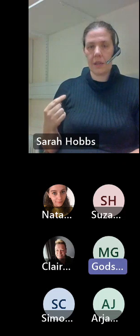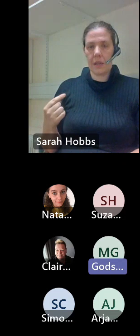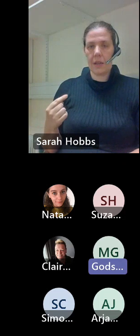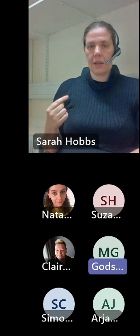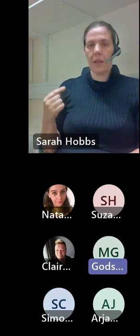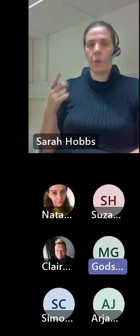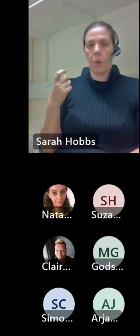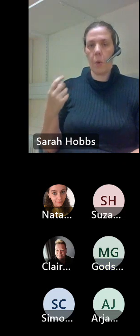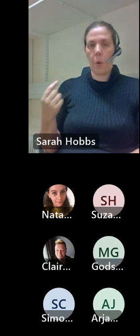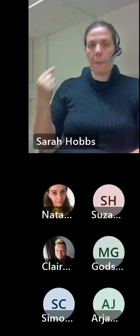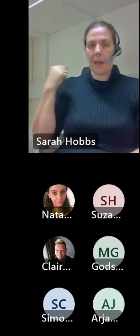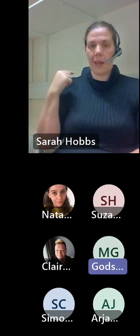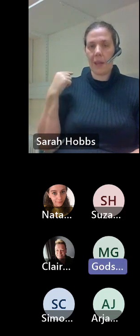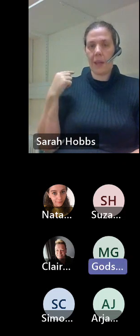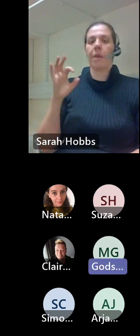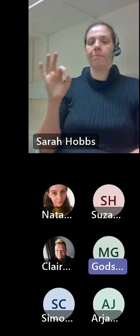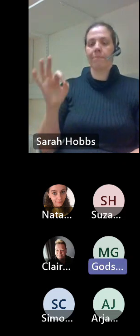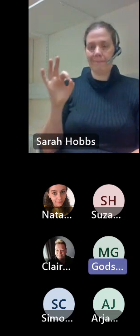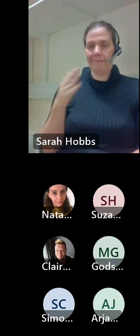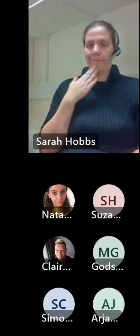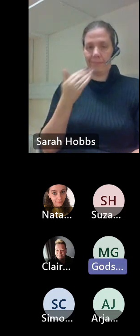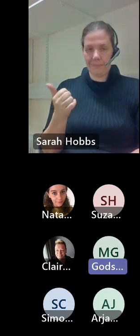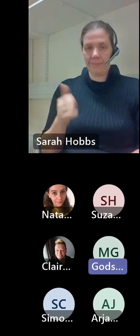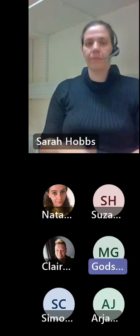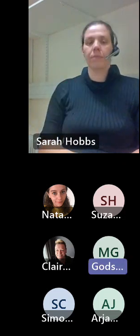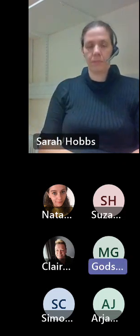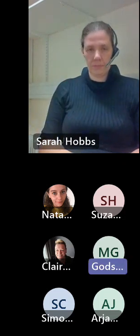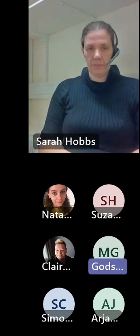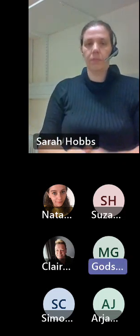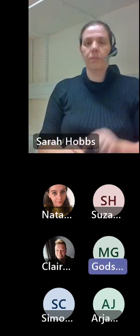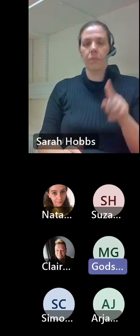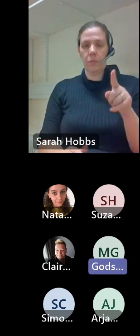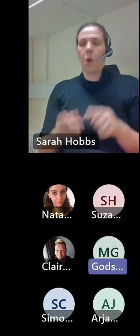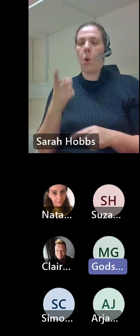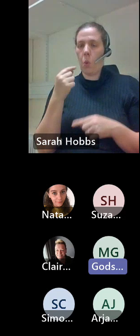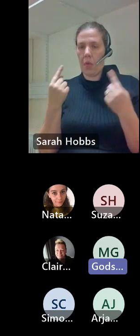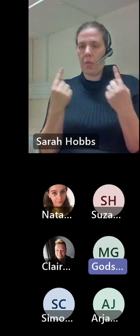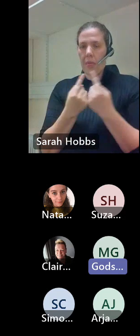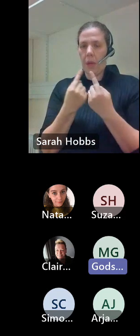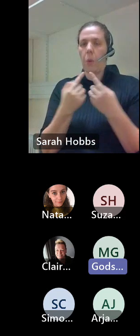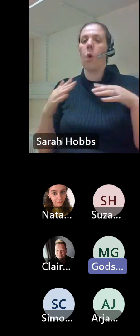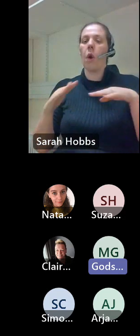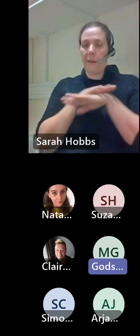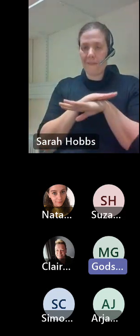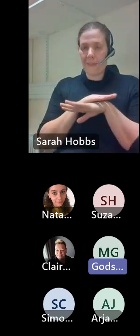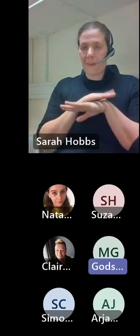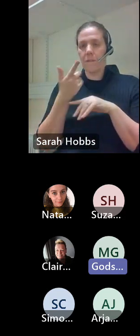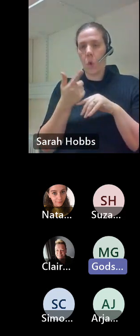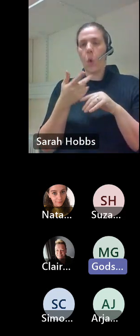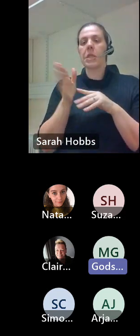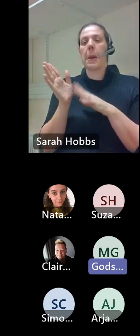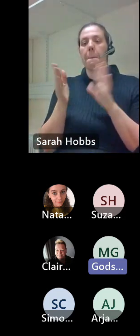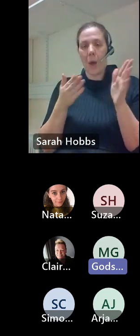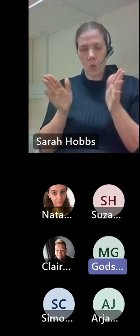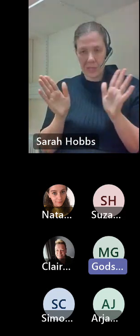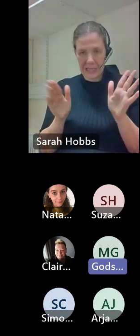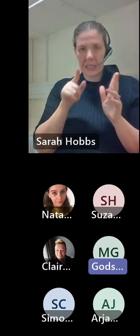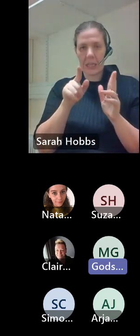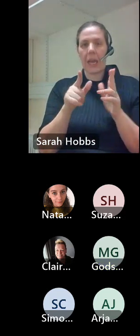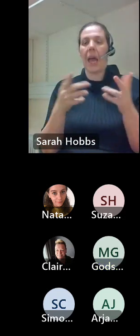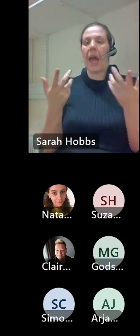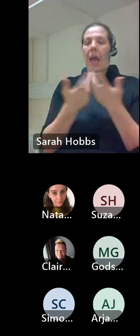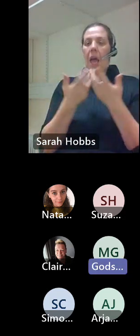And just one more. Thank you. Okay, the last thing I'm going to cover before we go on to signposting is the issue about